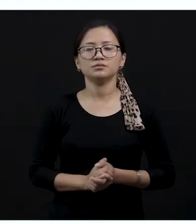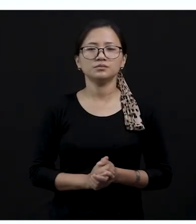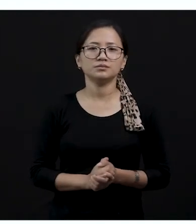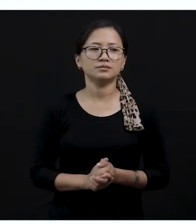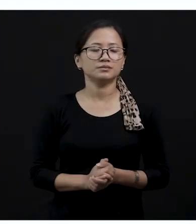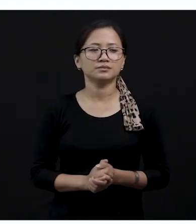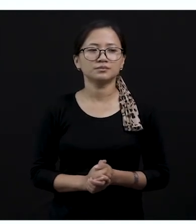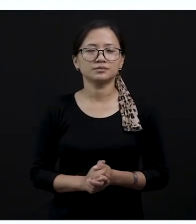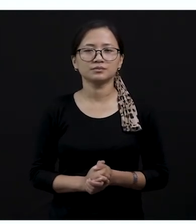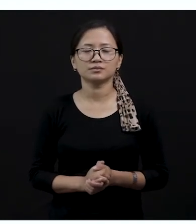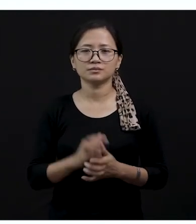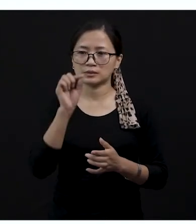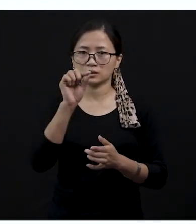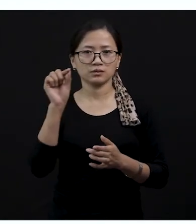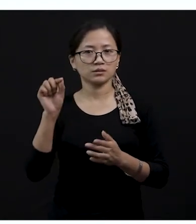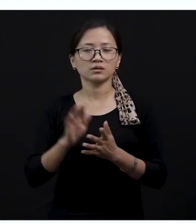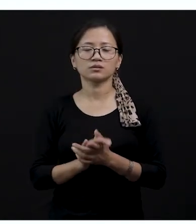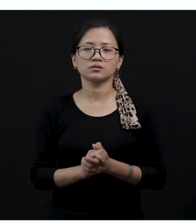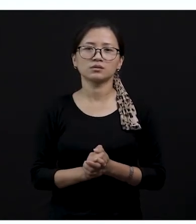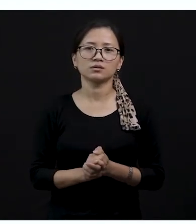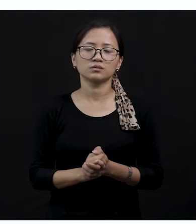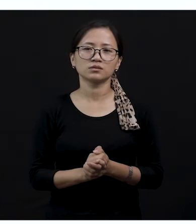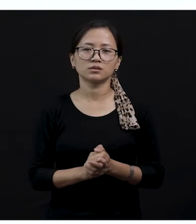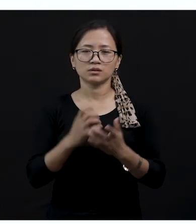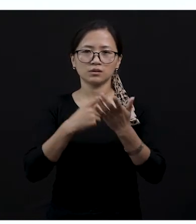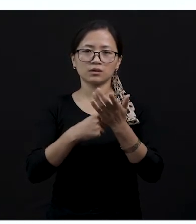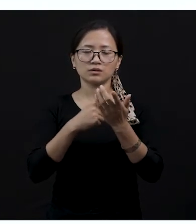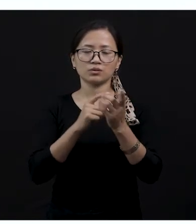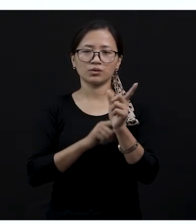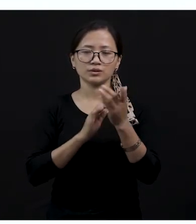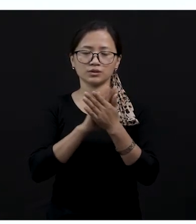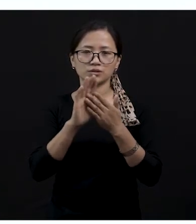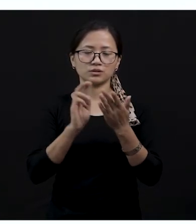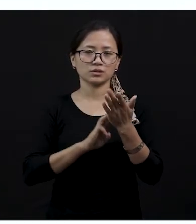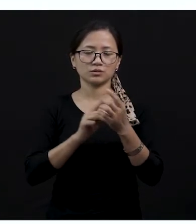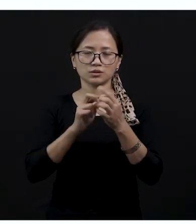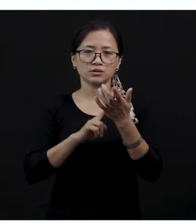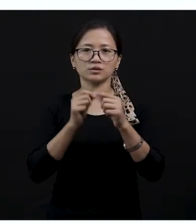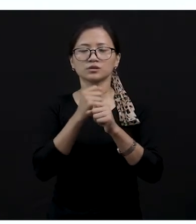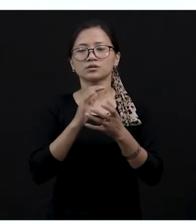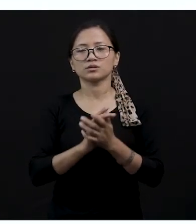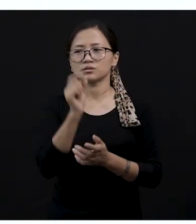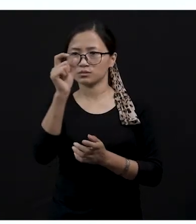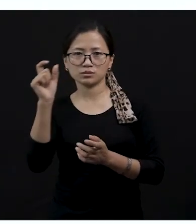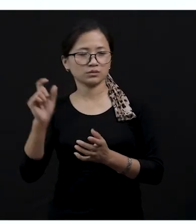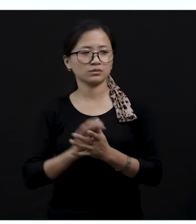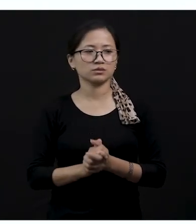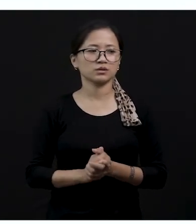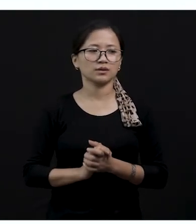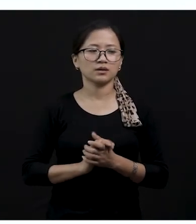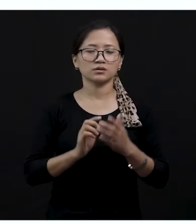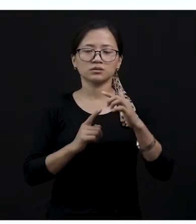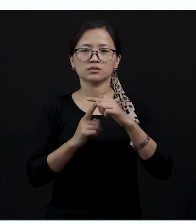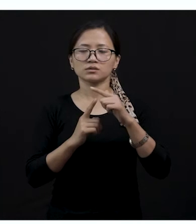to indicate what the rhyming words are, okay? Now beyond is B, we will give B. Next is